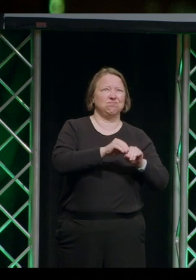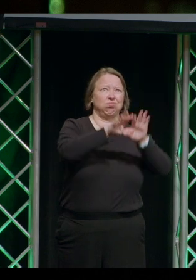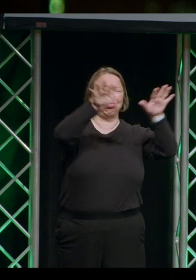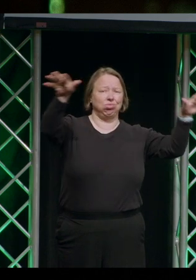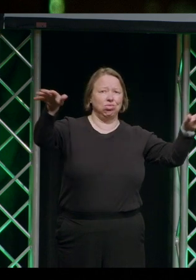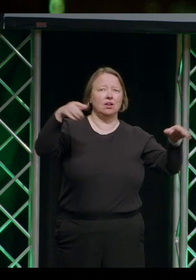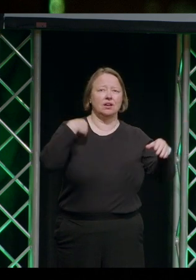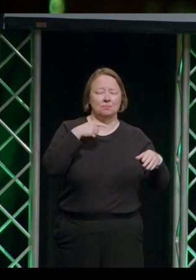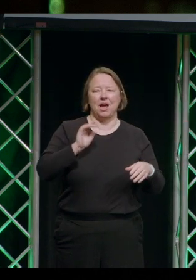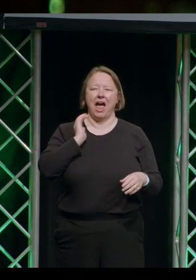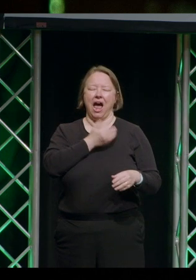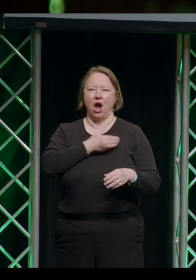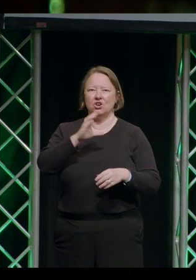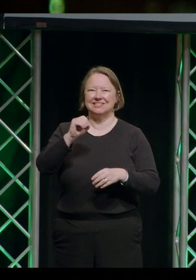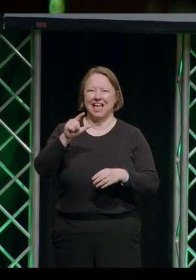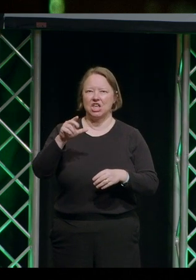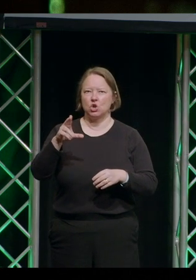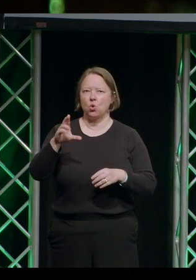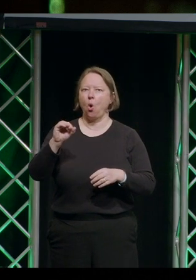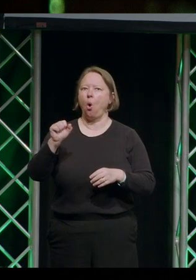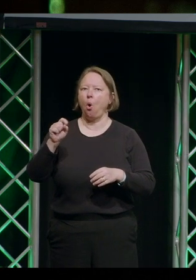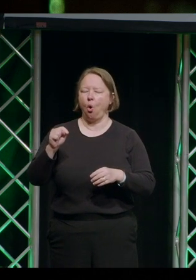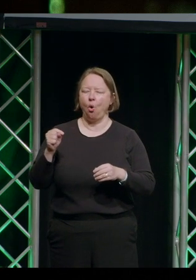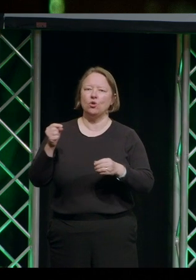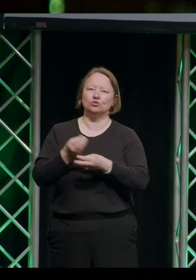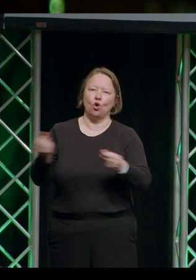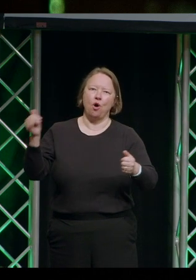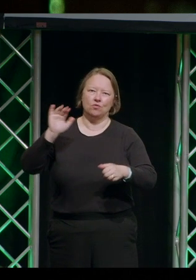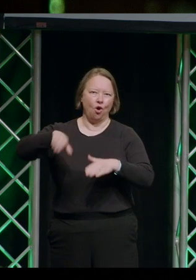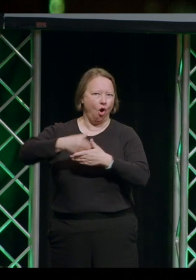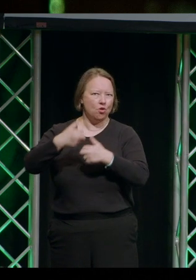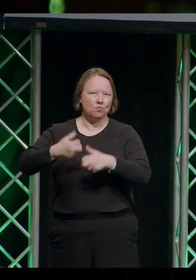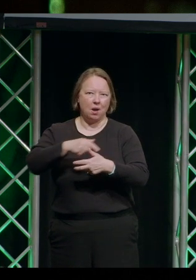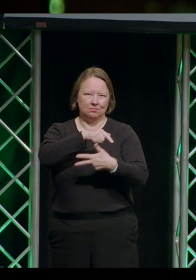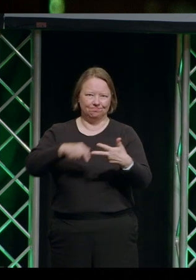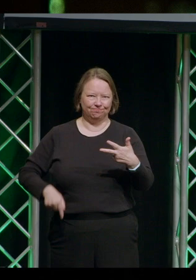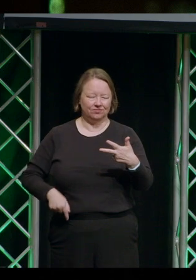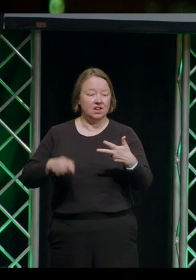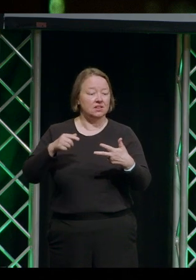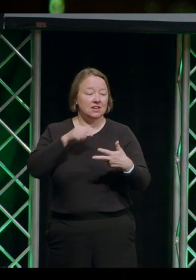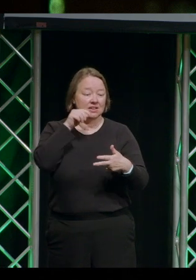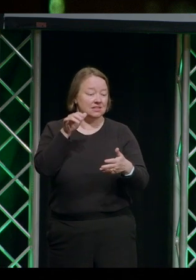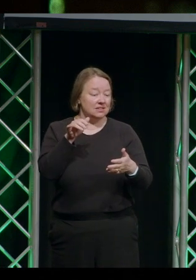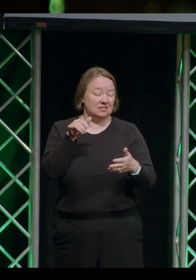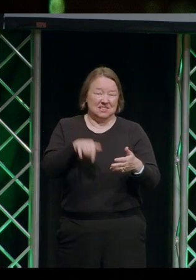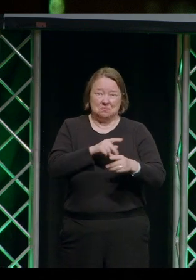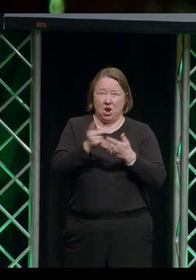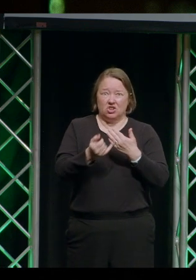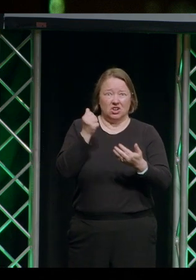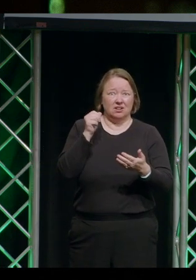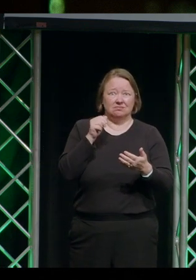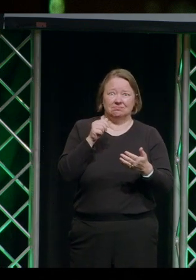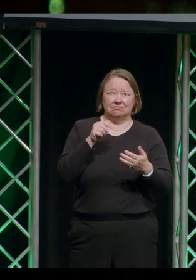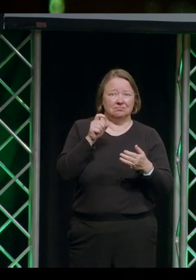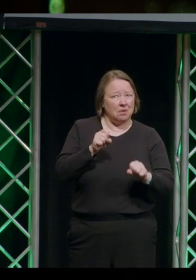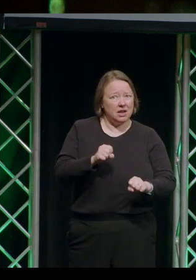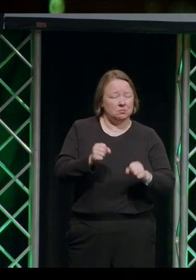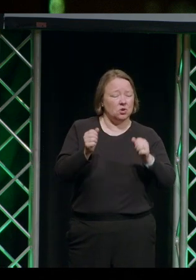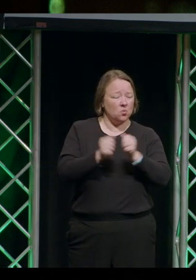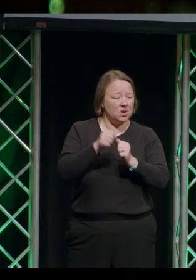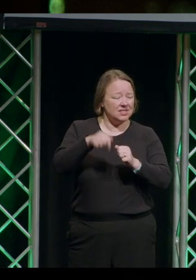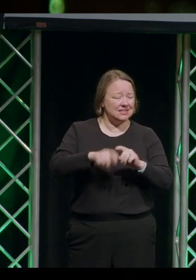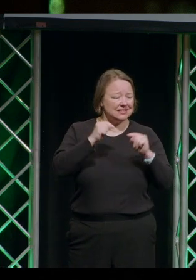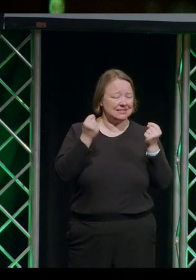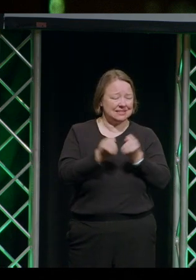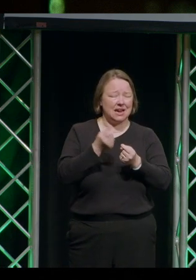those issues. This project wouldn't have been possible without our talented team of interdisciplinary